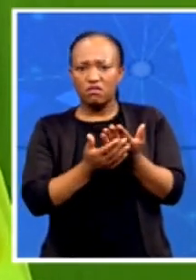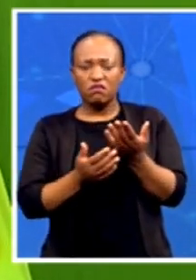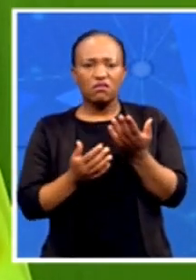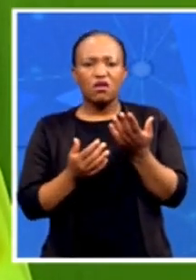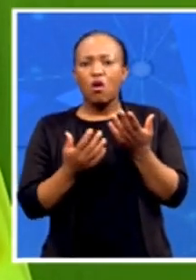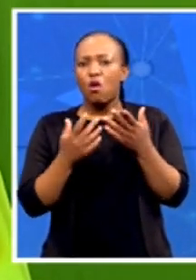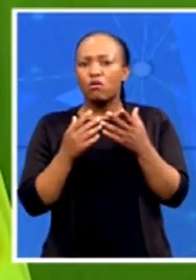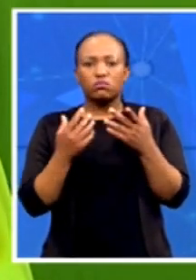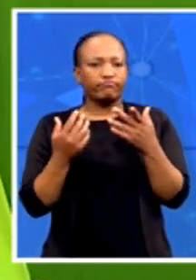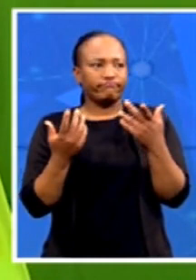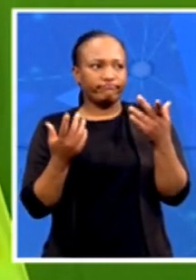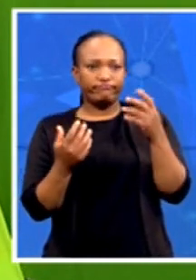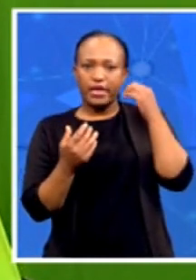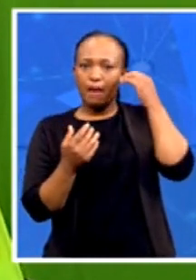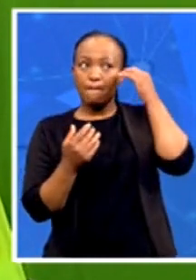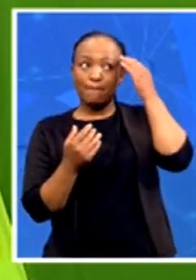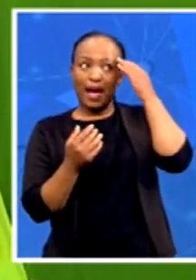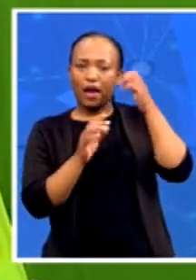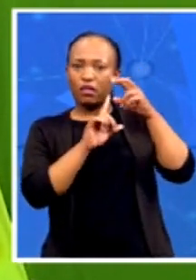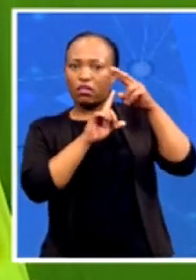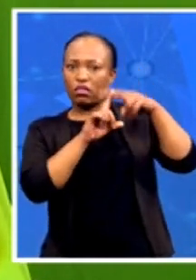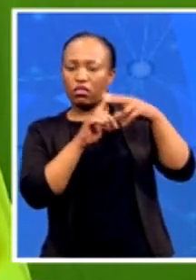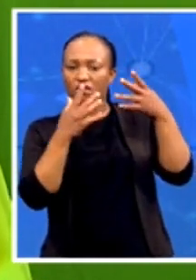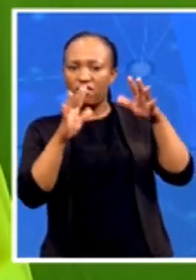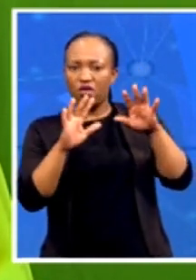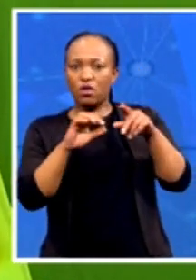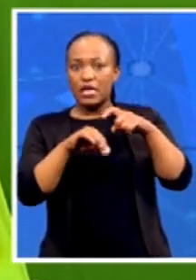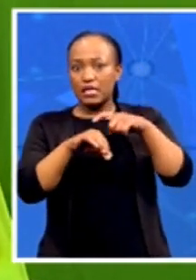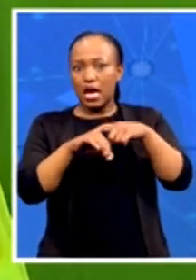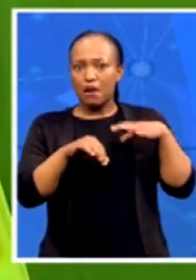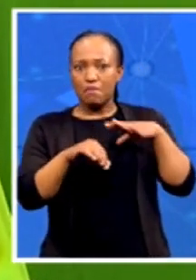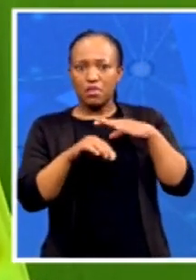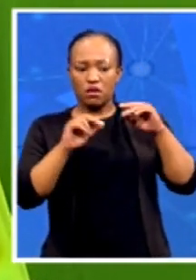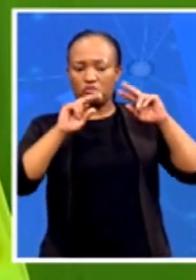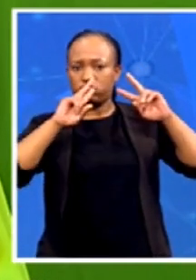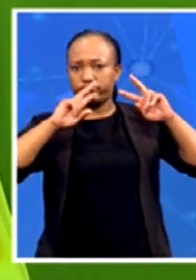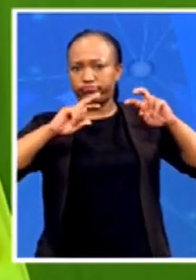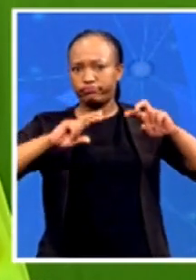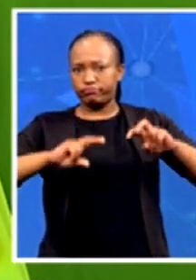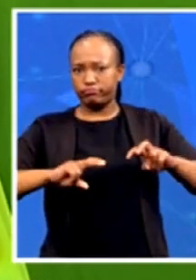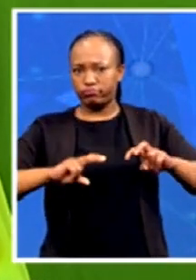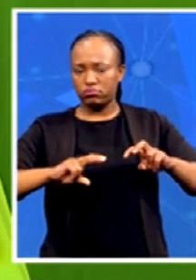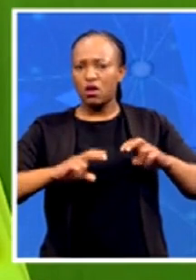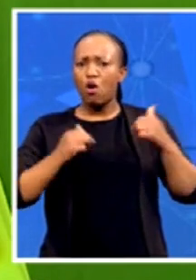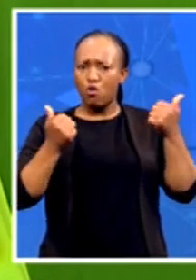like when they commissioned this study, it was already a predetermined